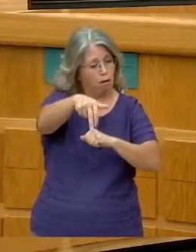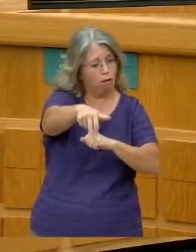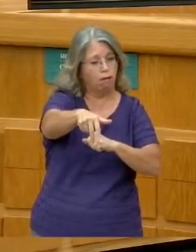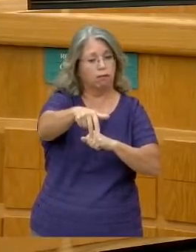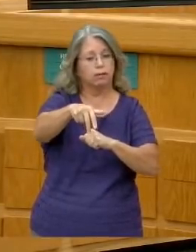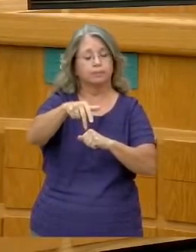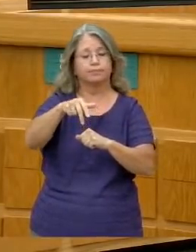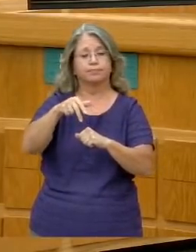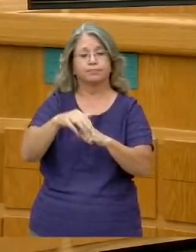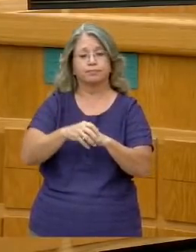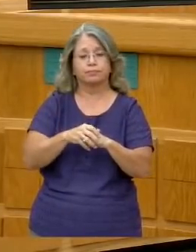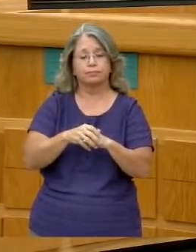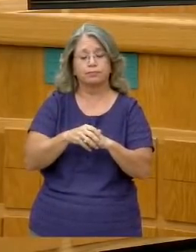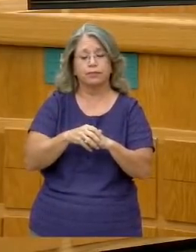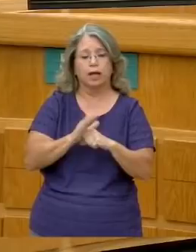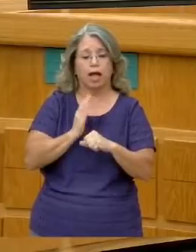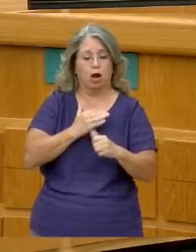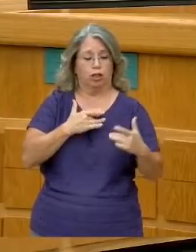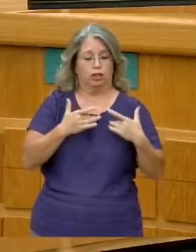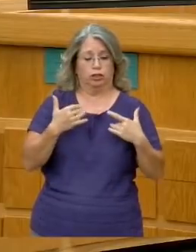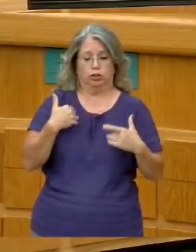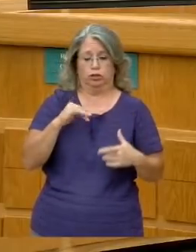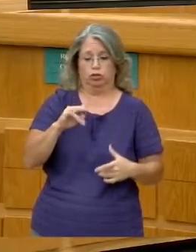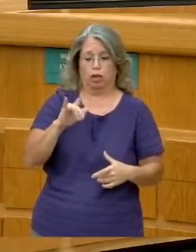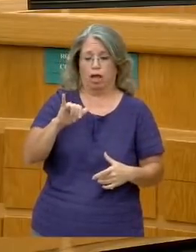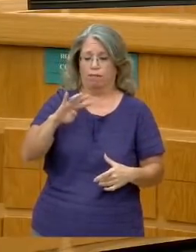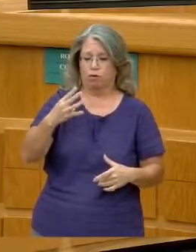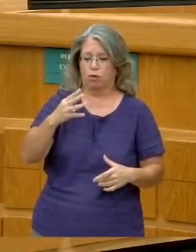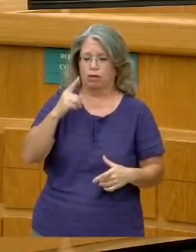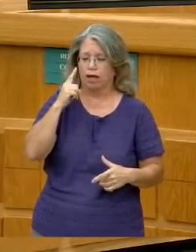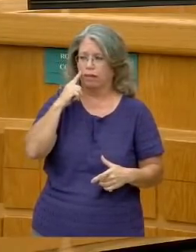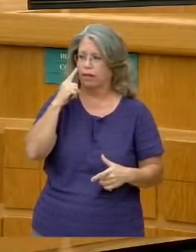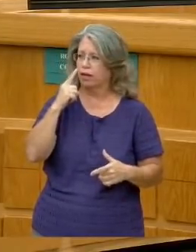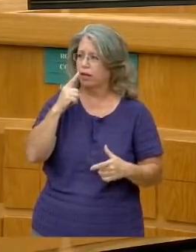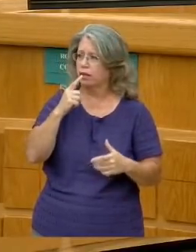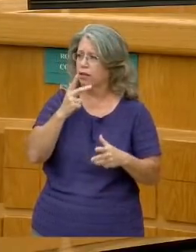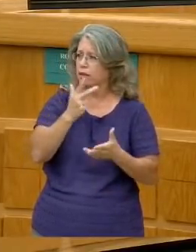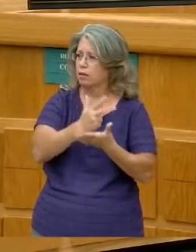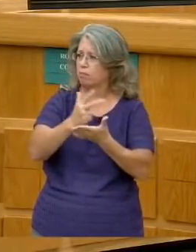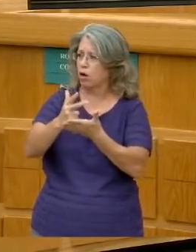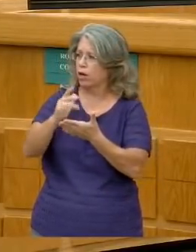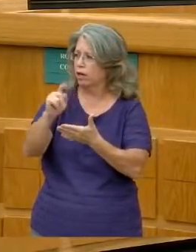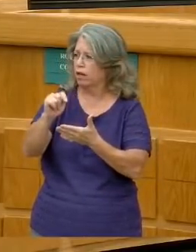of for the 4th of July was the parking lot. I think it's Windward Drive parking lot. Was